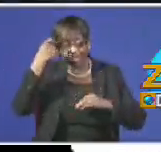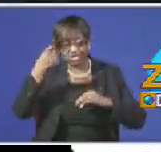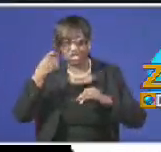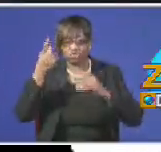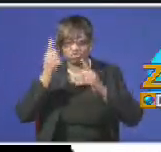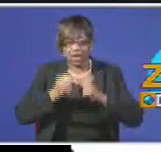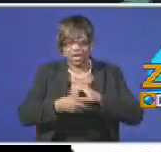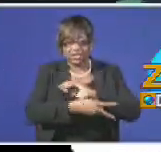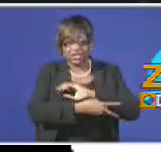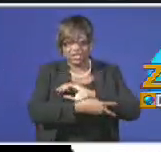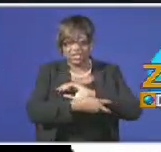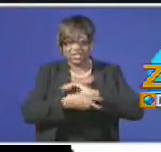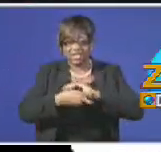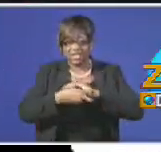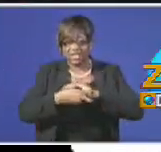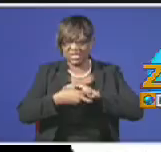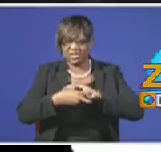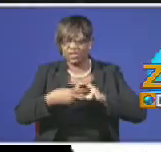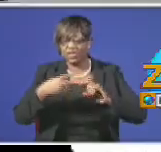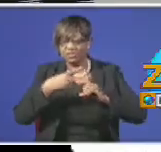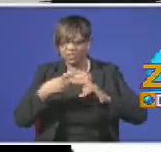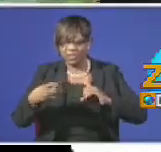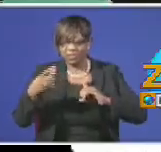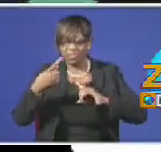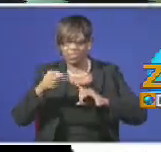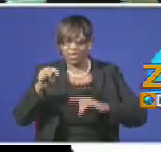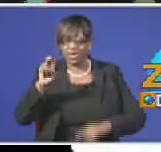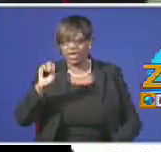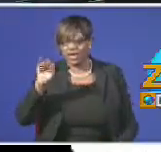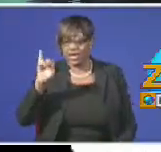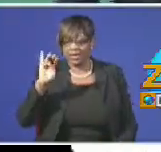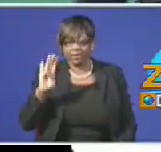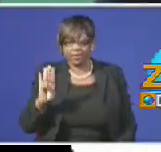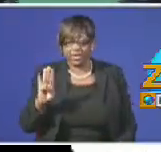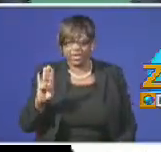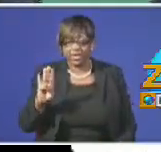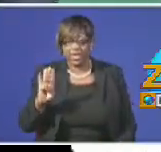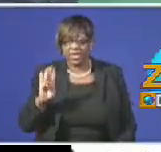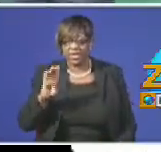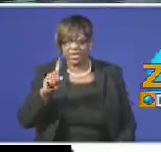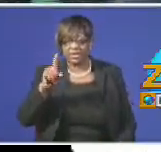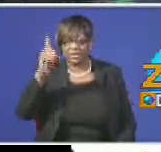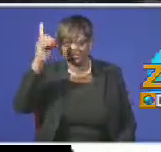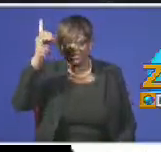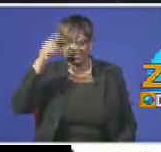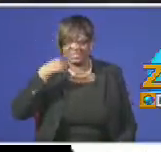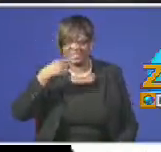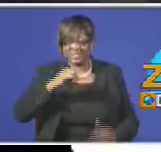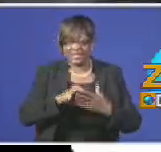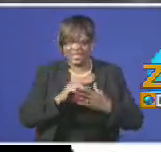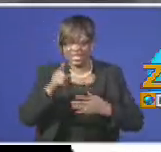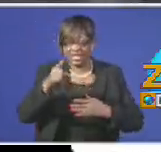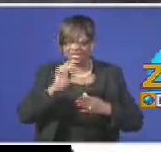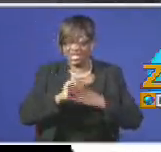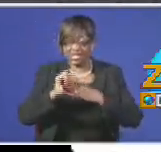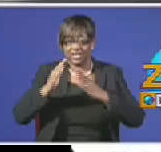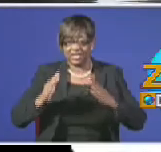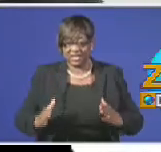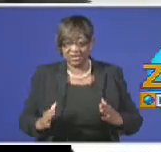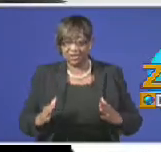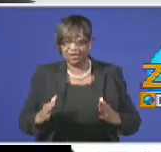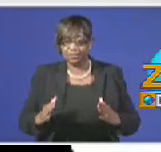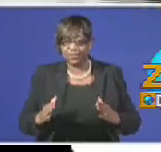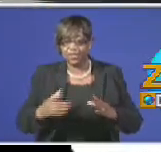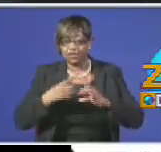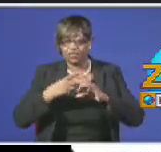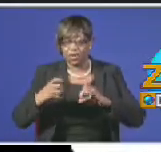National Insurance Board out of tens of thousands of dollars. Dean, who arrived at court in a gray suit, appeared to be the ringleader behind the operation that spanned